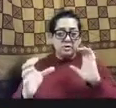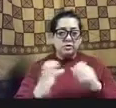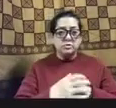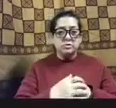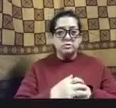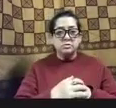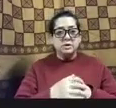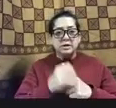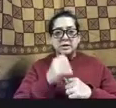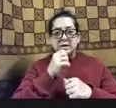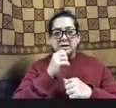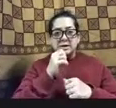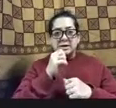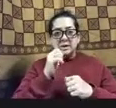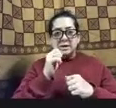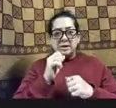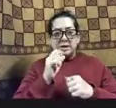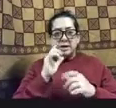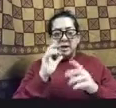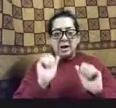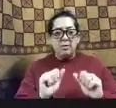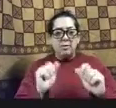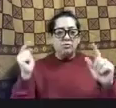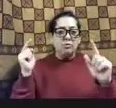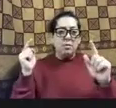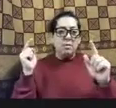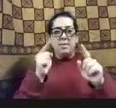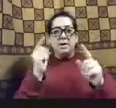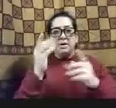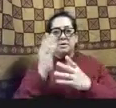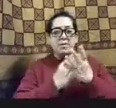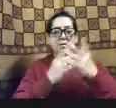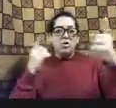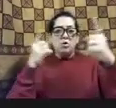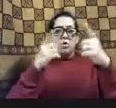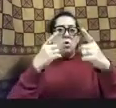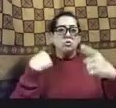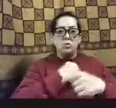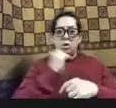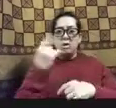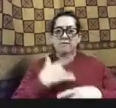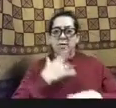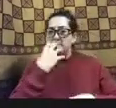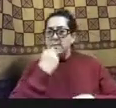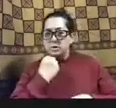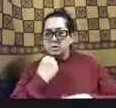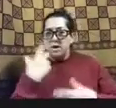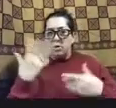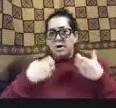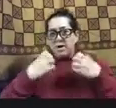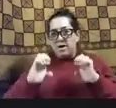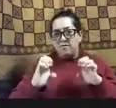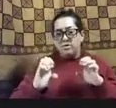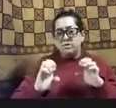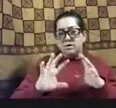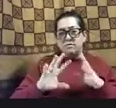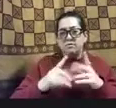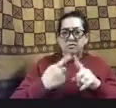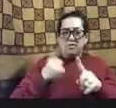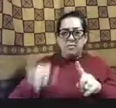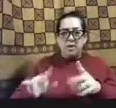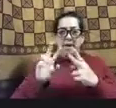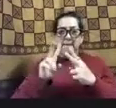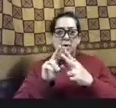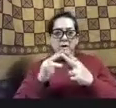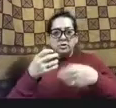we're not going to be able to meet some of the goals that we're all passionate about. So that's kind of what our efforts have been based on, is partnerships